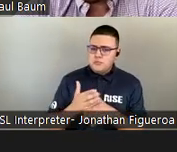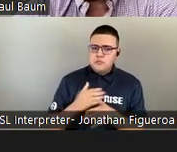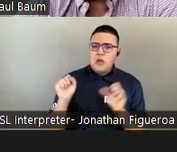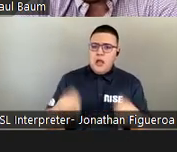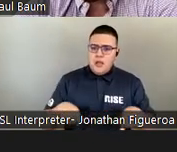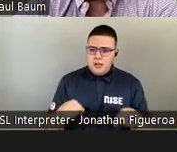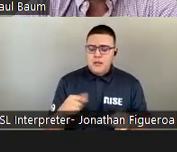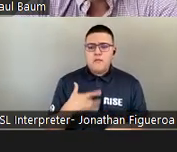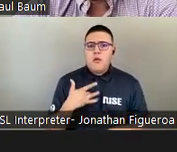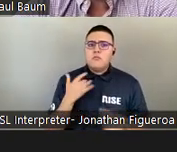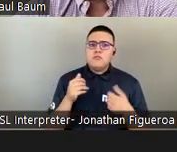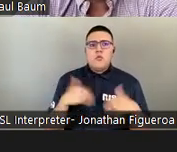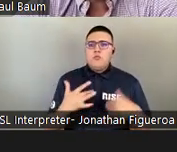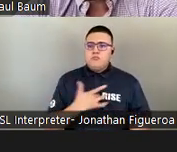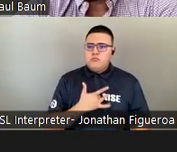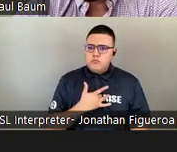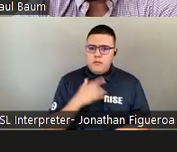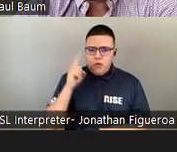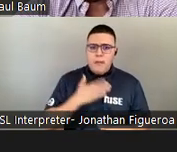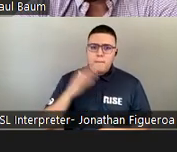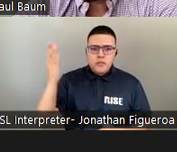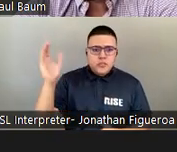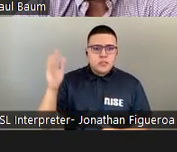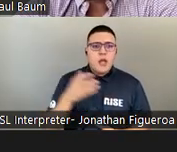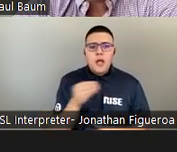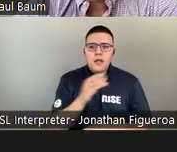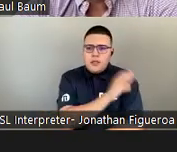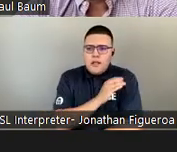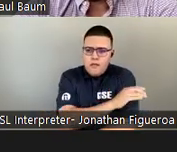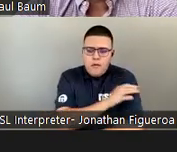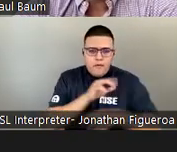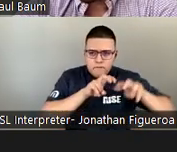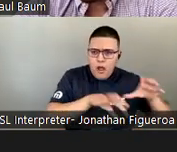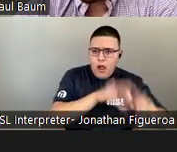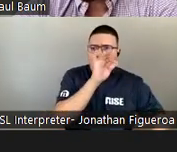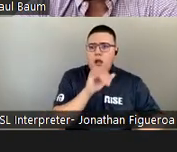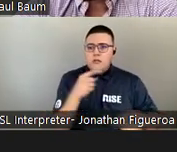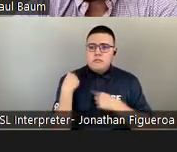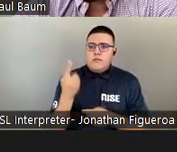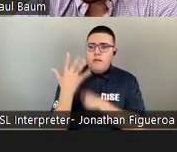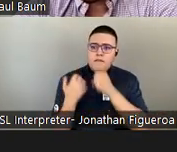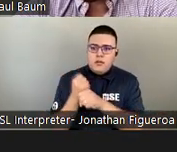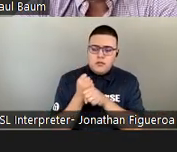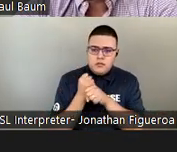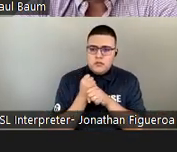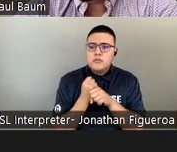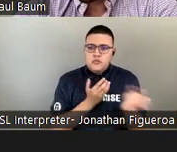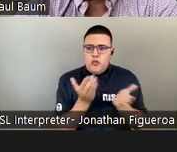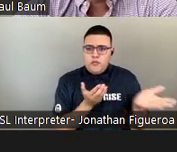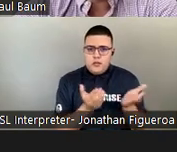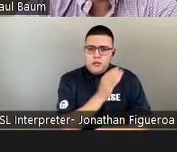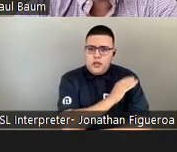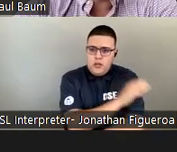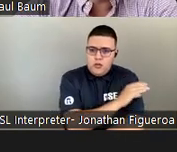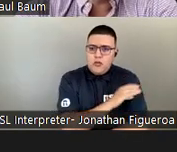in presentations, as well as some of my clinical findings through the last 5 years serving as a clinical therapist and a